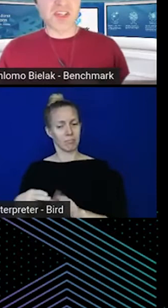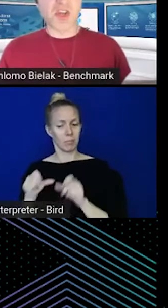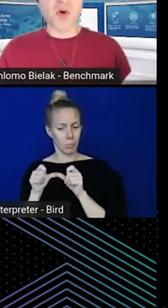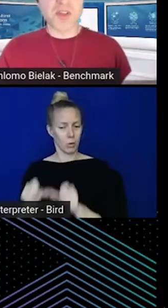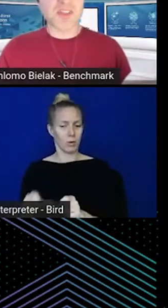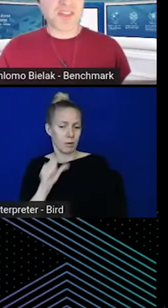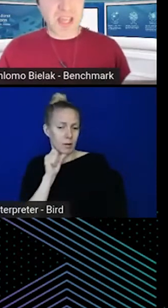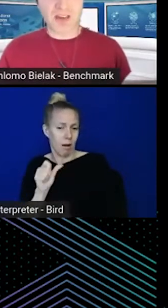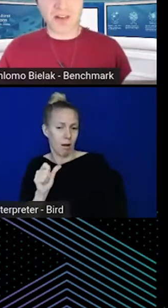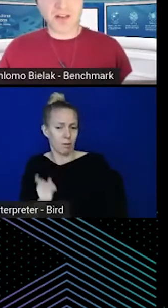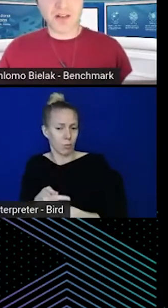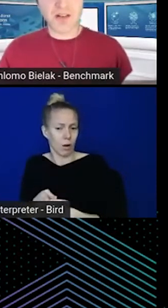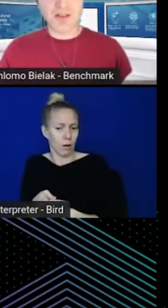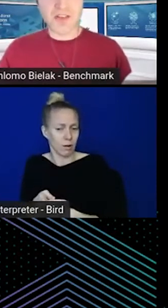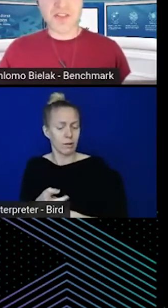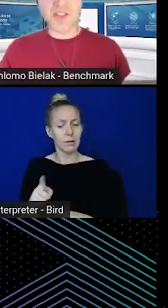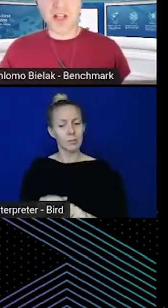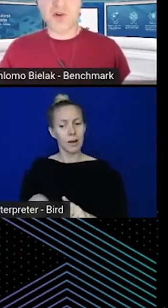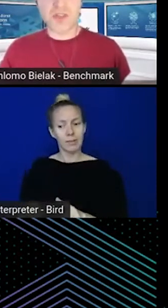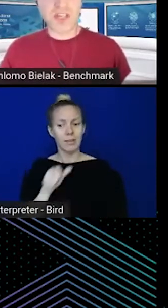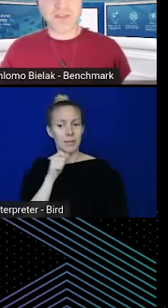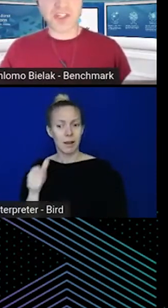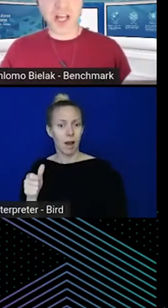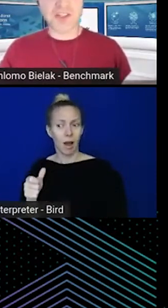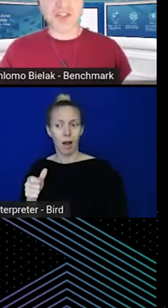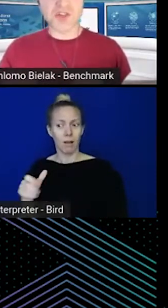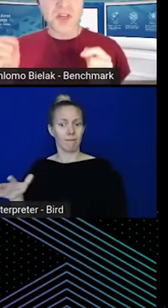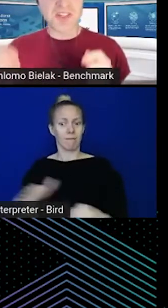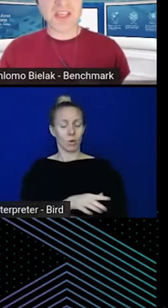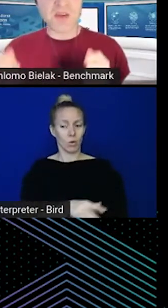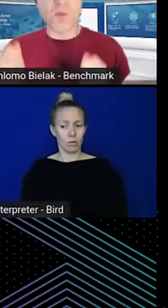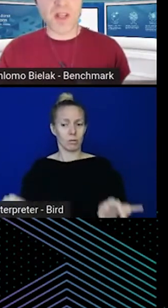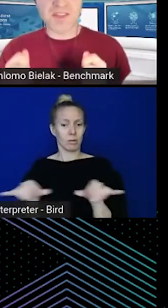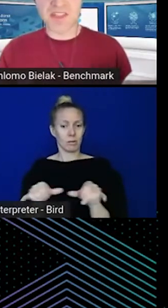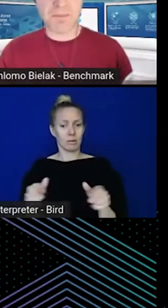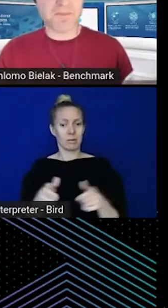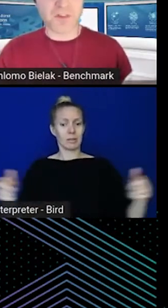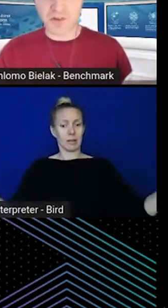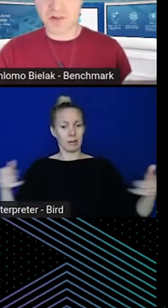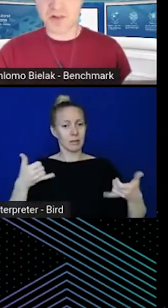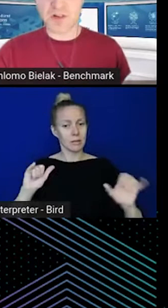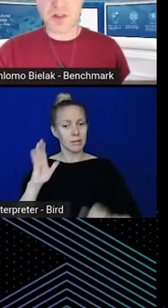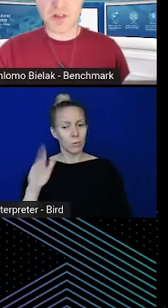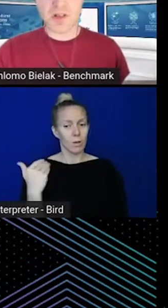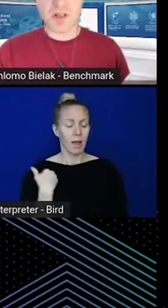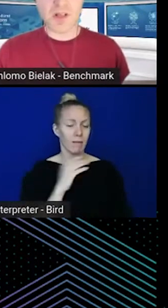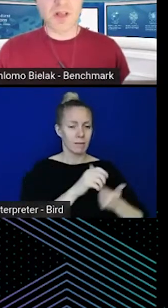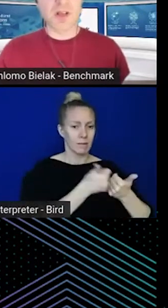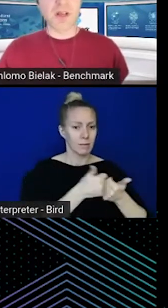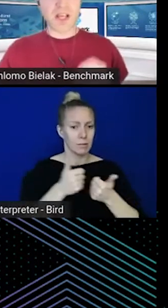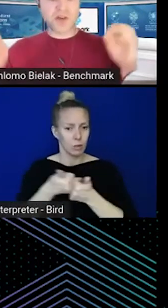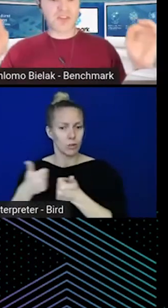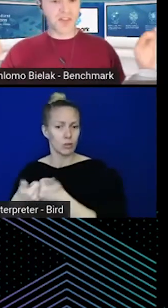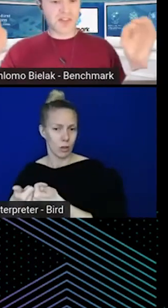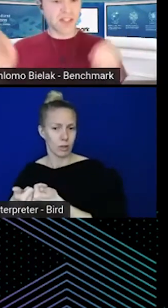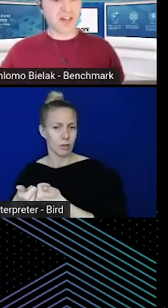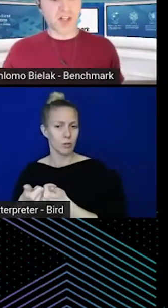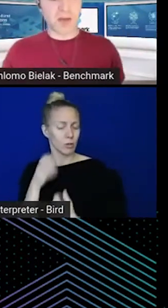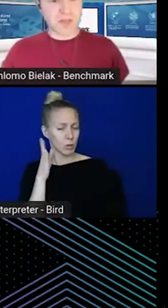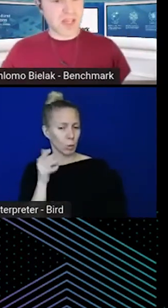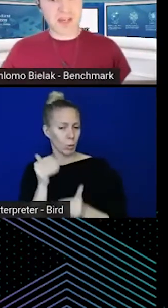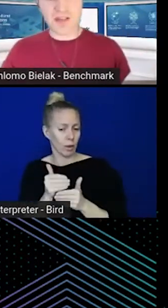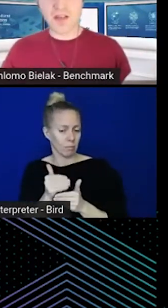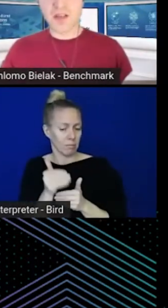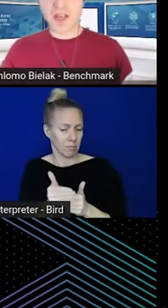this isn't going to scale. This is still going to have challenges. So we're going to take it one step further. And I know this looks a